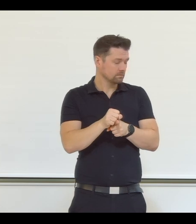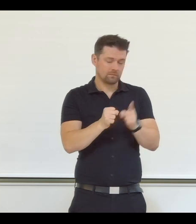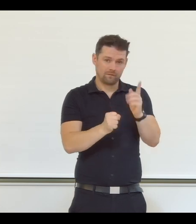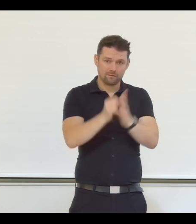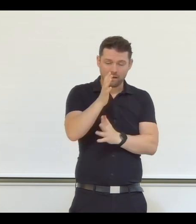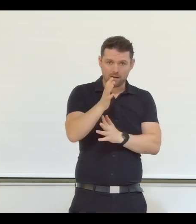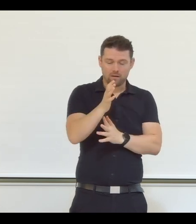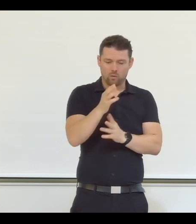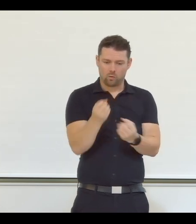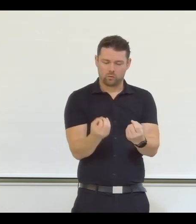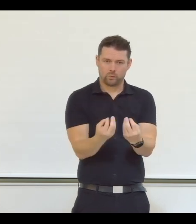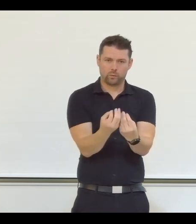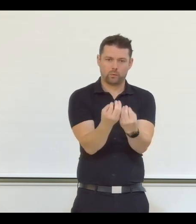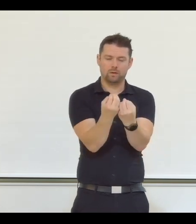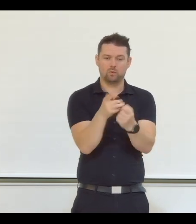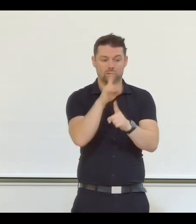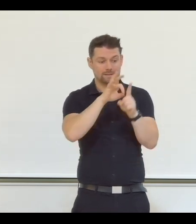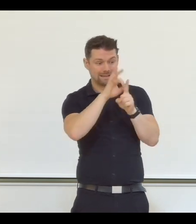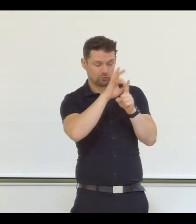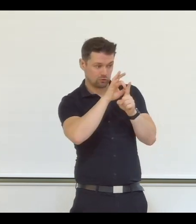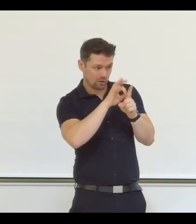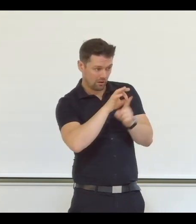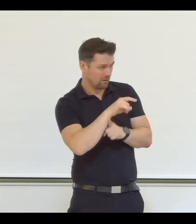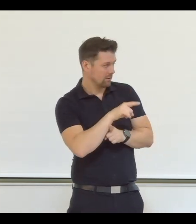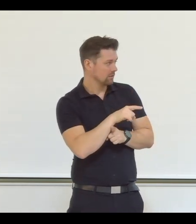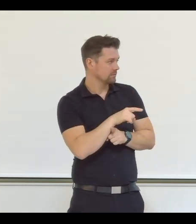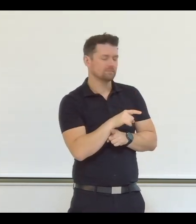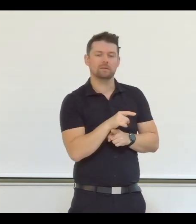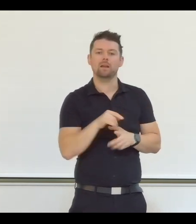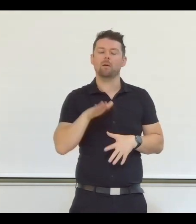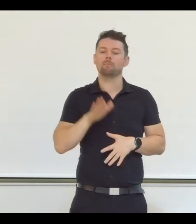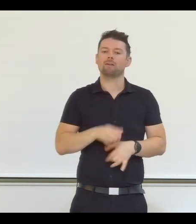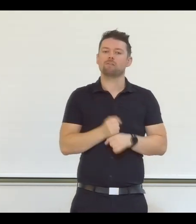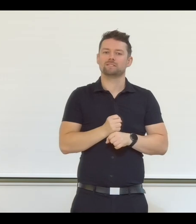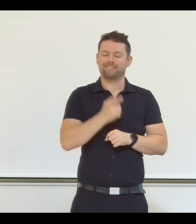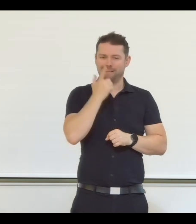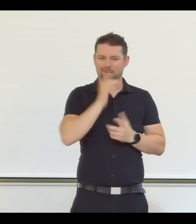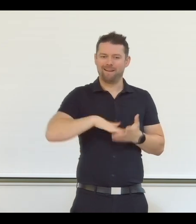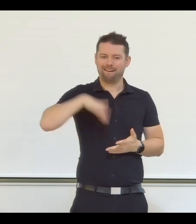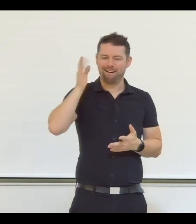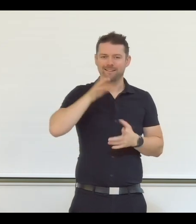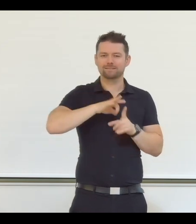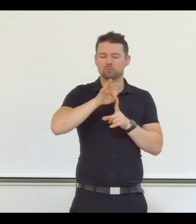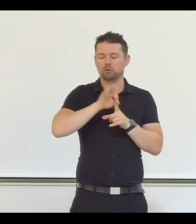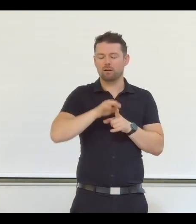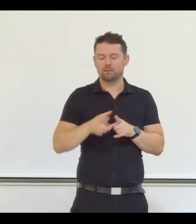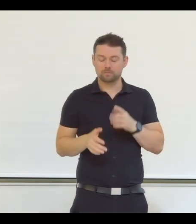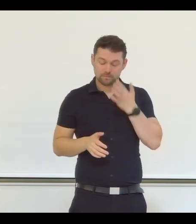fire or smoldering, and also the temperatures are going to, in microgravity they can be much higher than they are on Earth. So